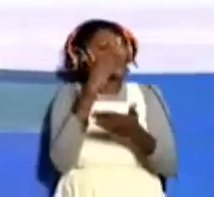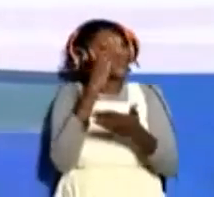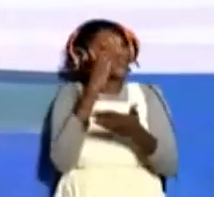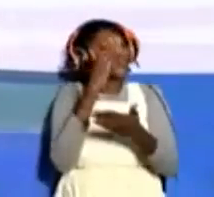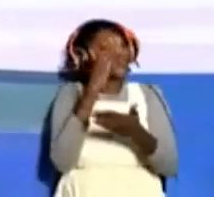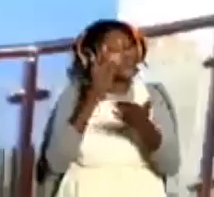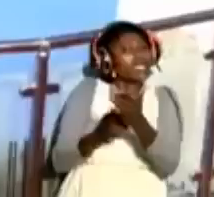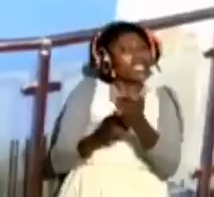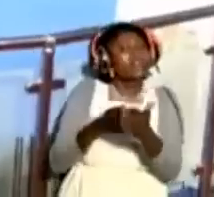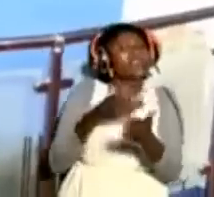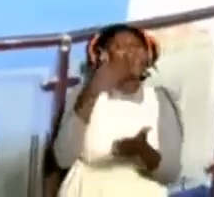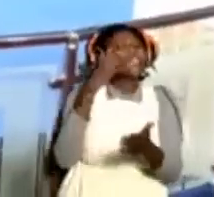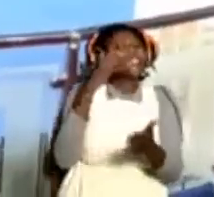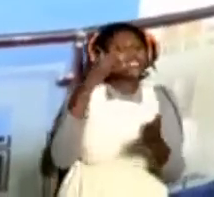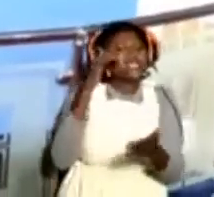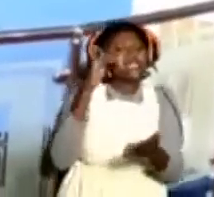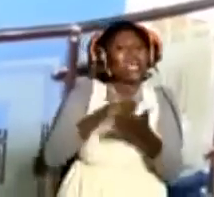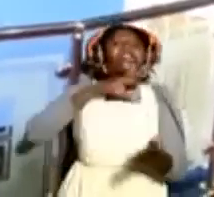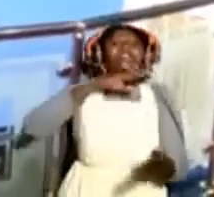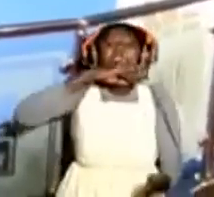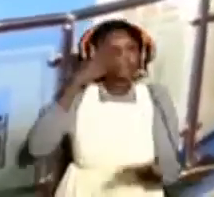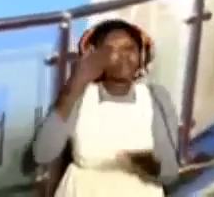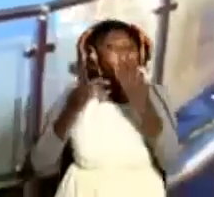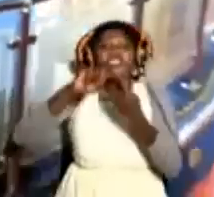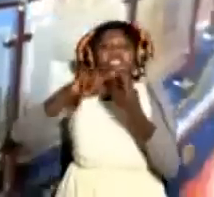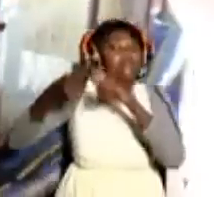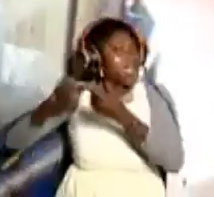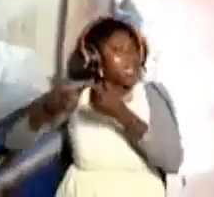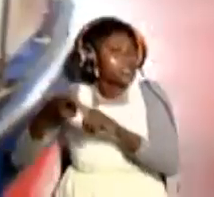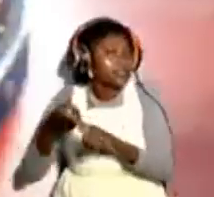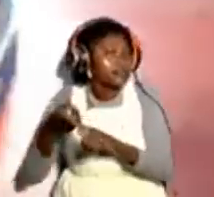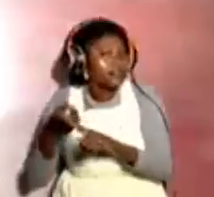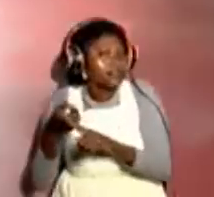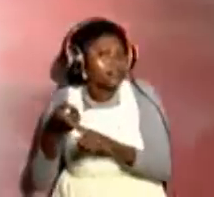sometimes these contaminating things may be a friend.